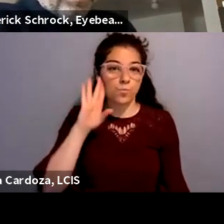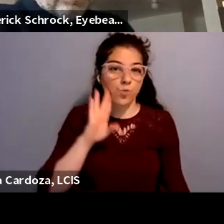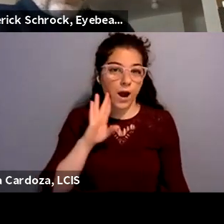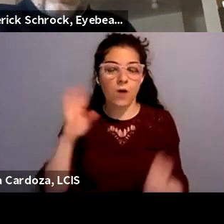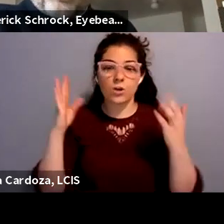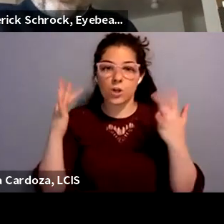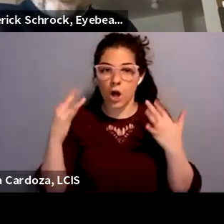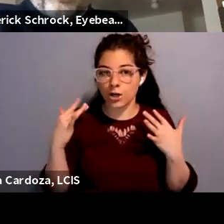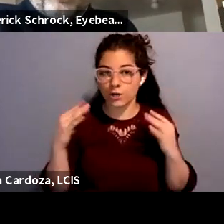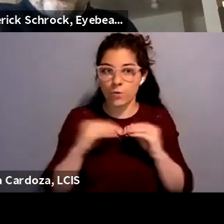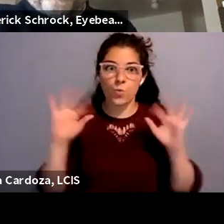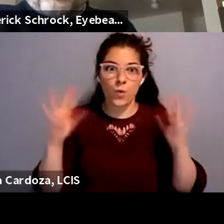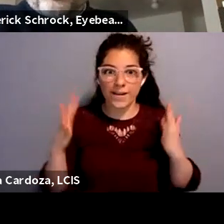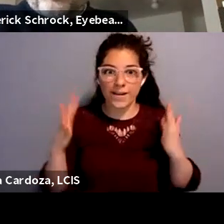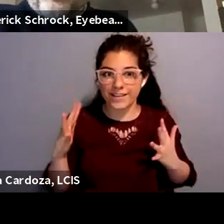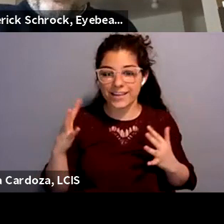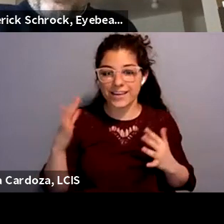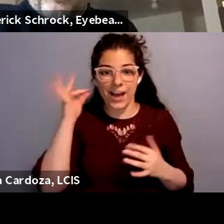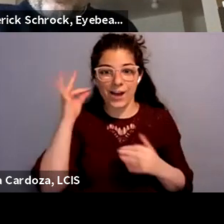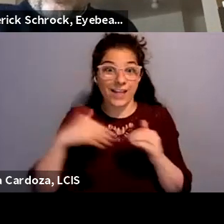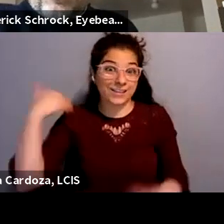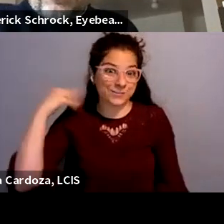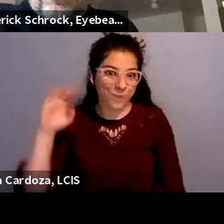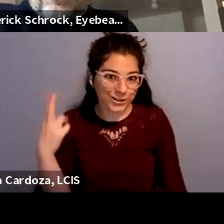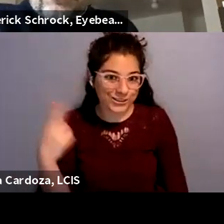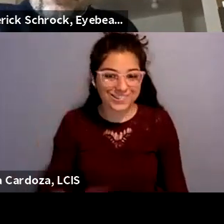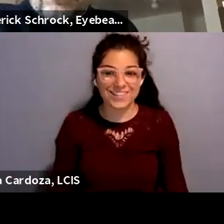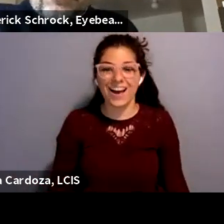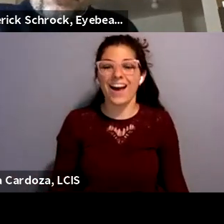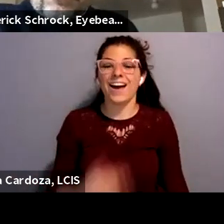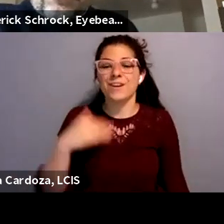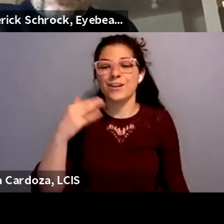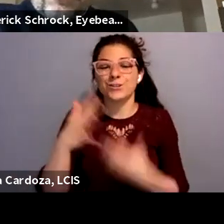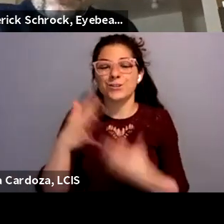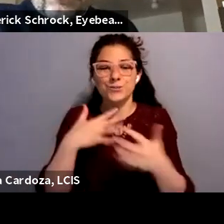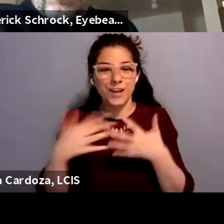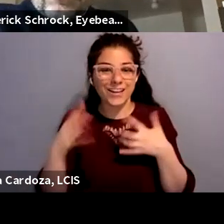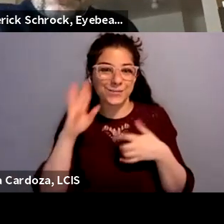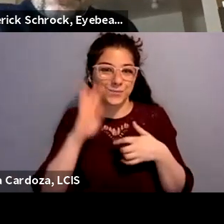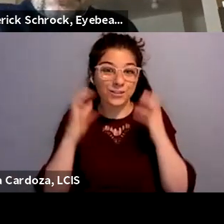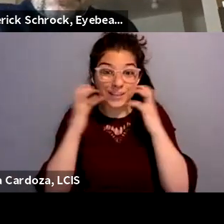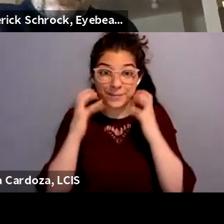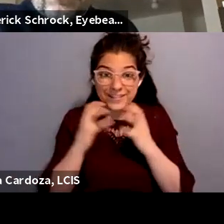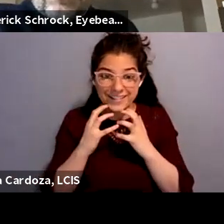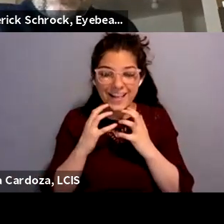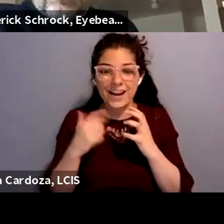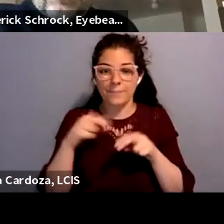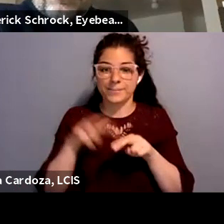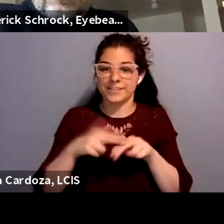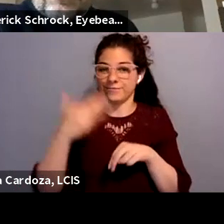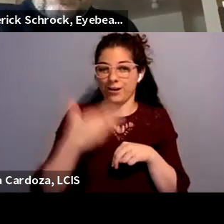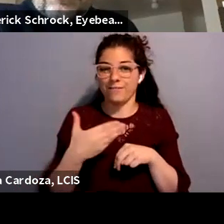and wavier hair than March. I have gray and brown stubble, and I am sitting in front of